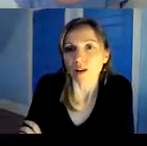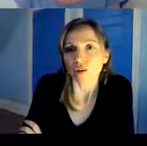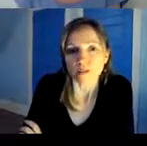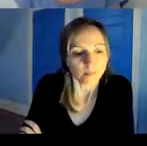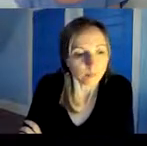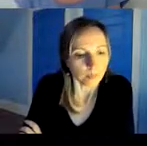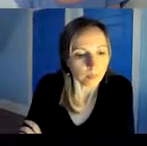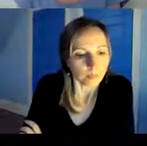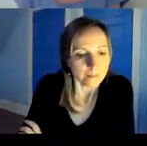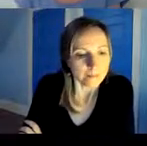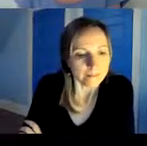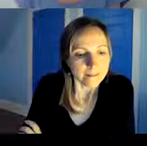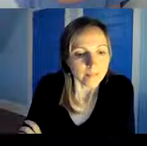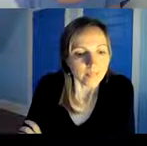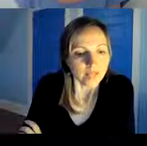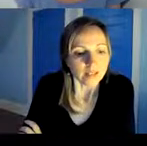wide range.